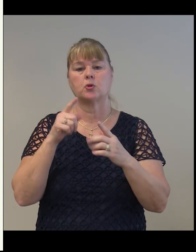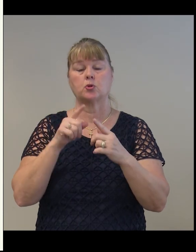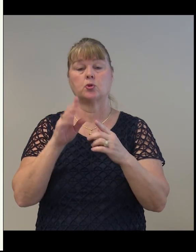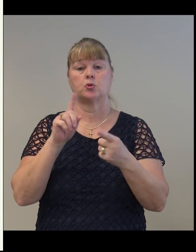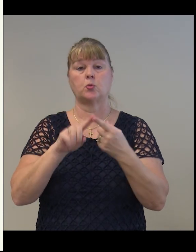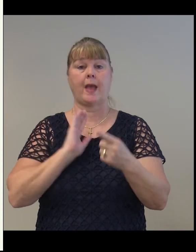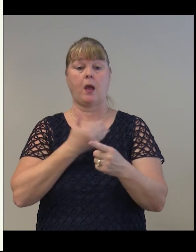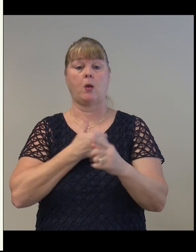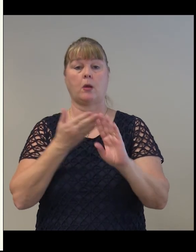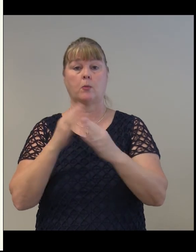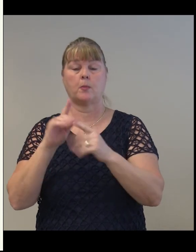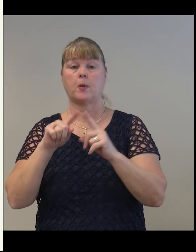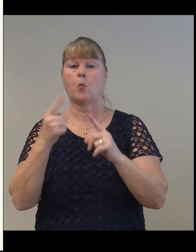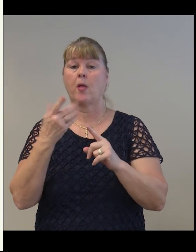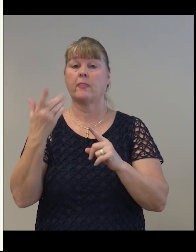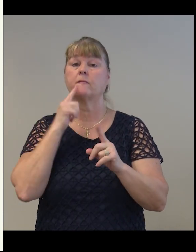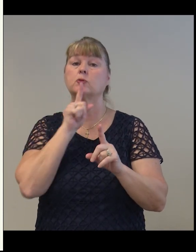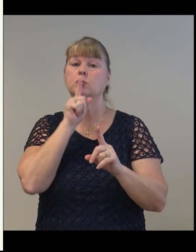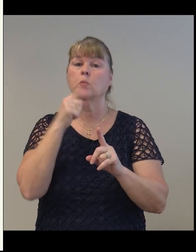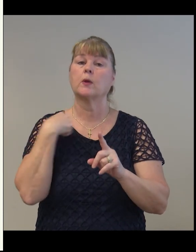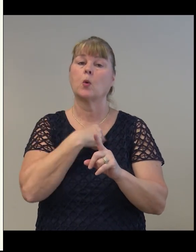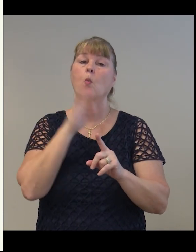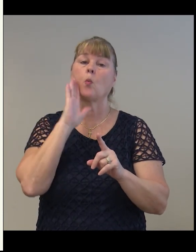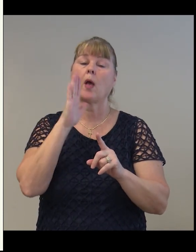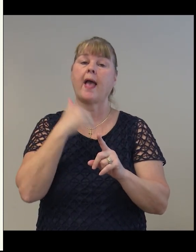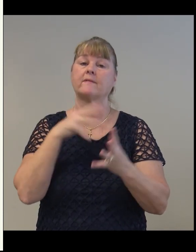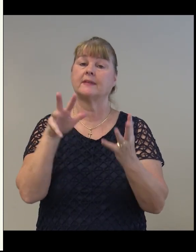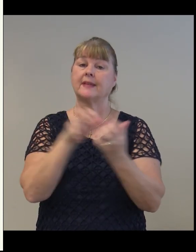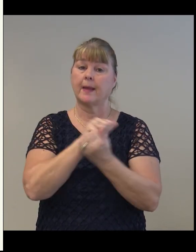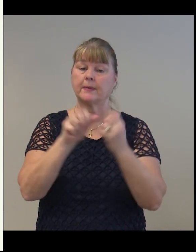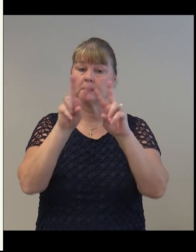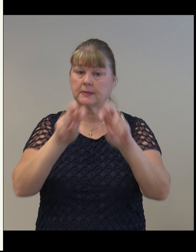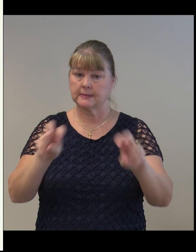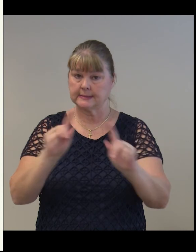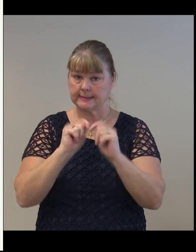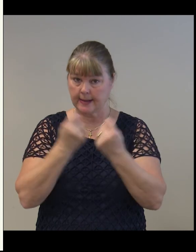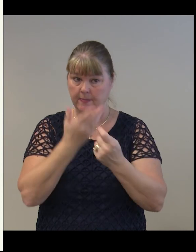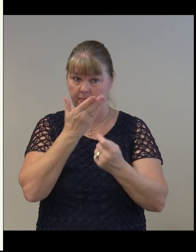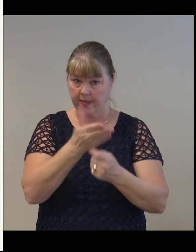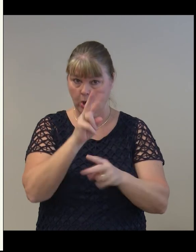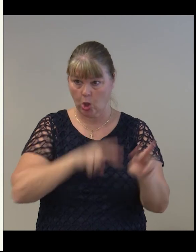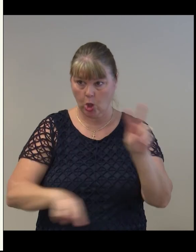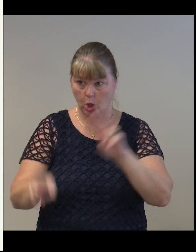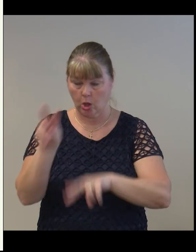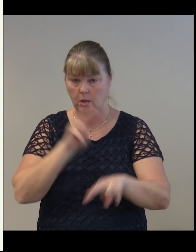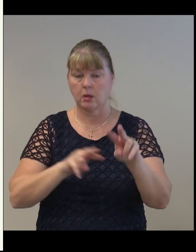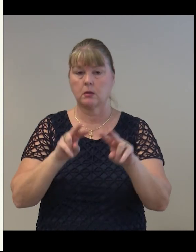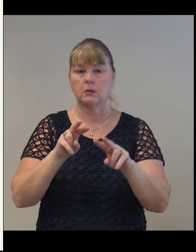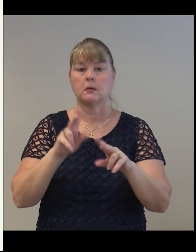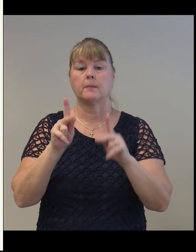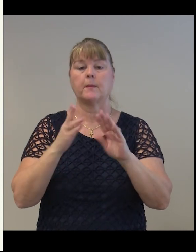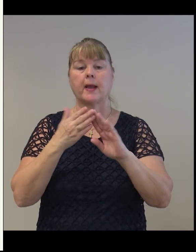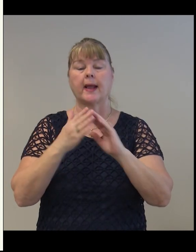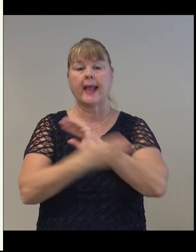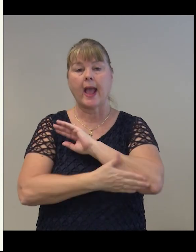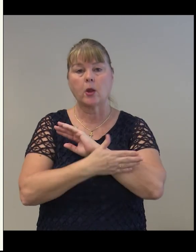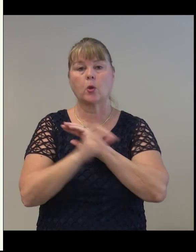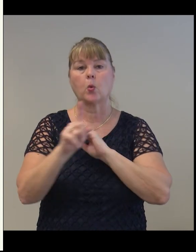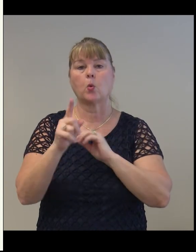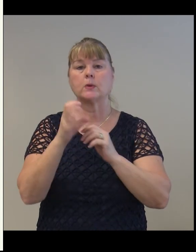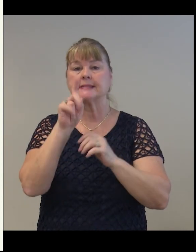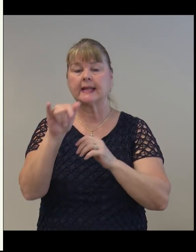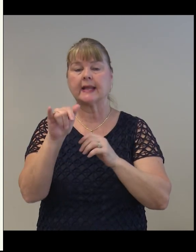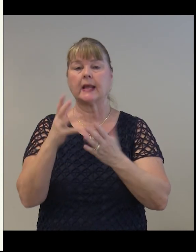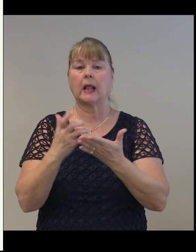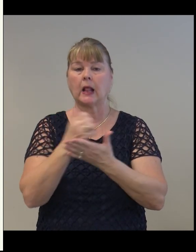to our community. But one thing for sure is that we will likely have damage assessment teams out and about. So these are county or city